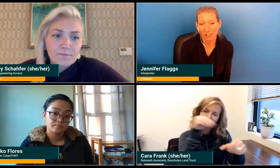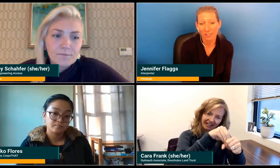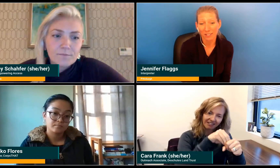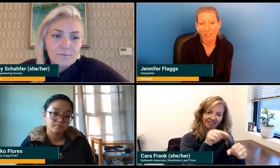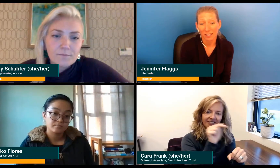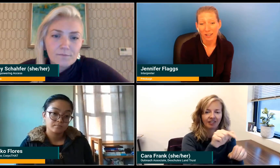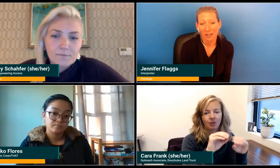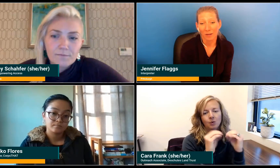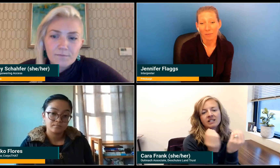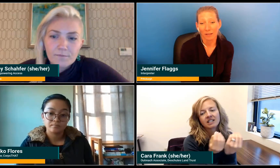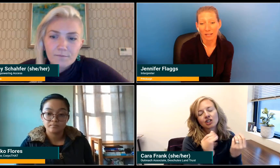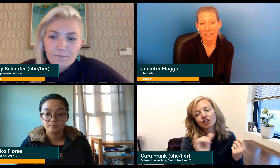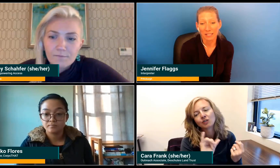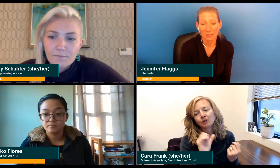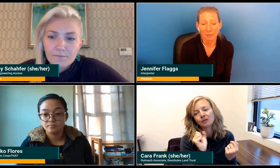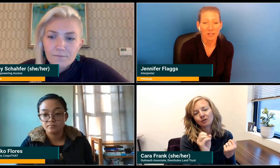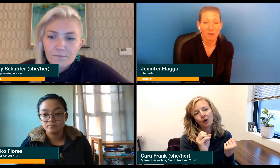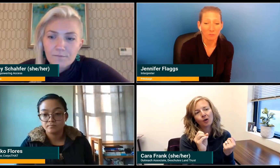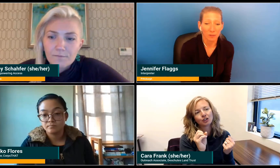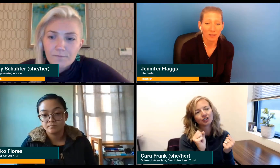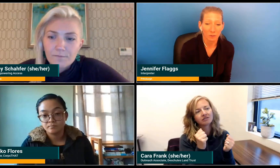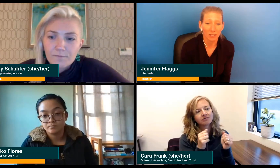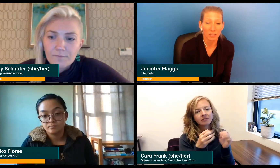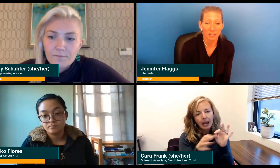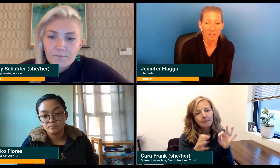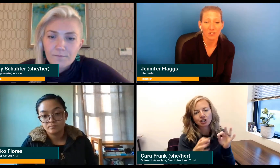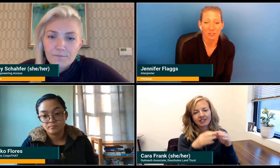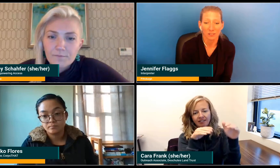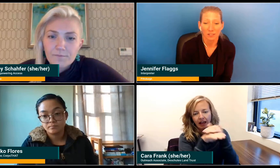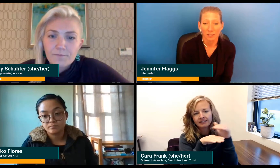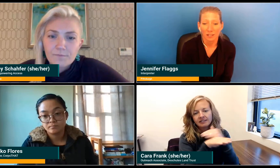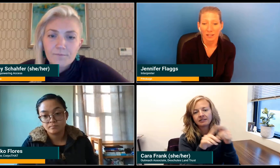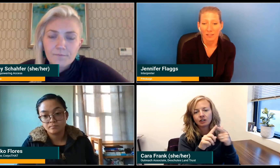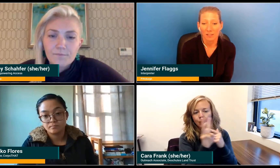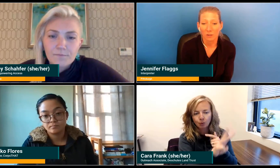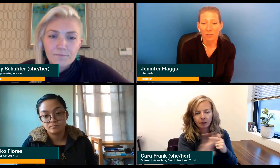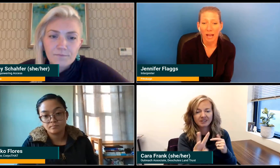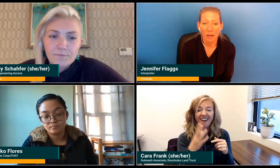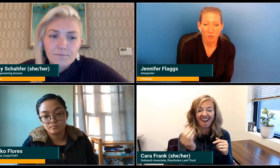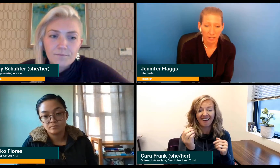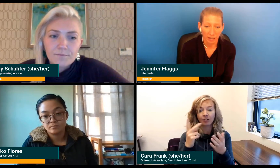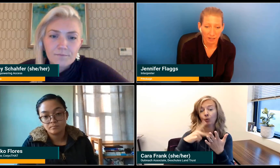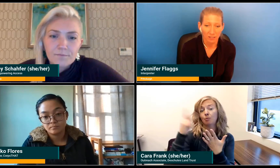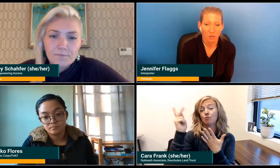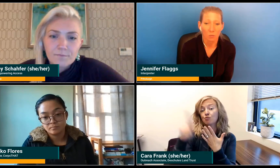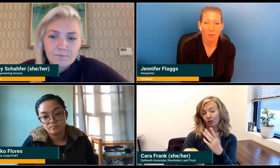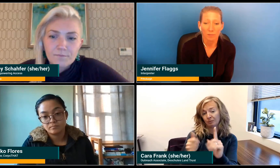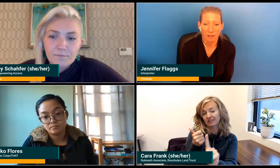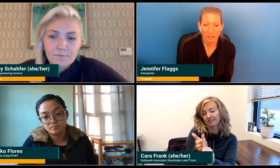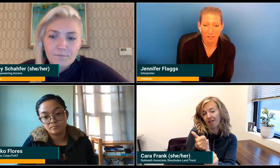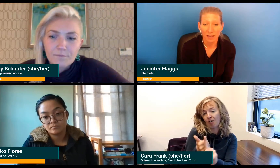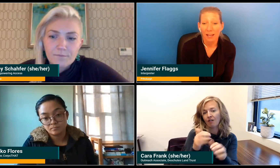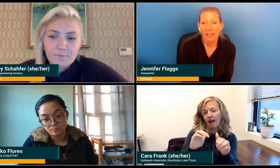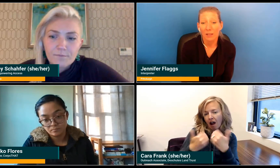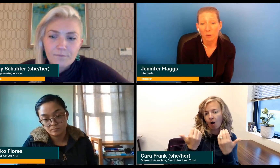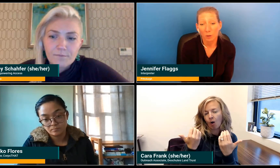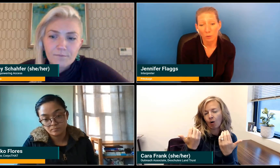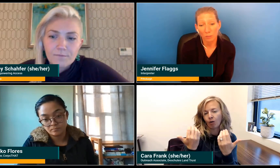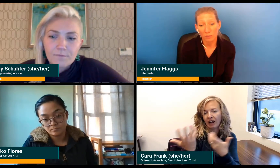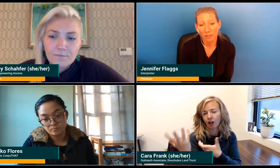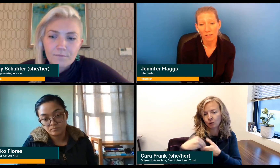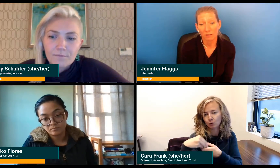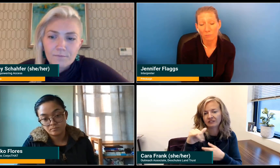priority list, and I need to see myself within the organization. And so captioning access on websites and